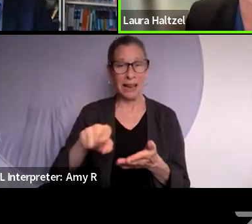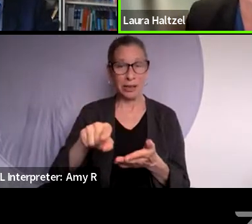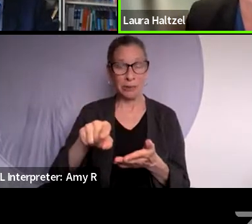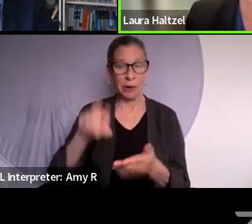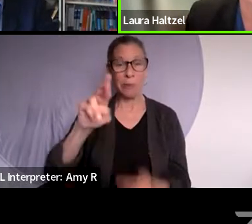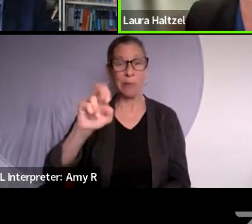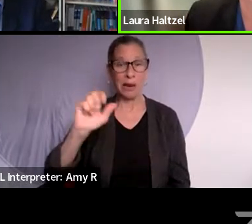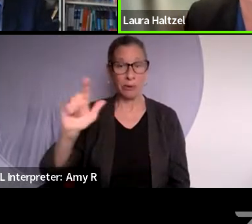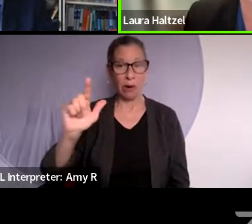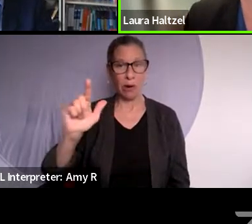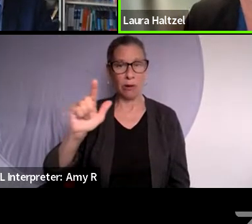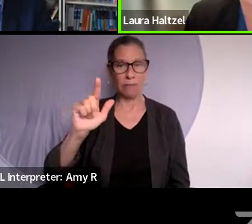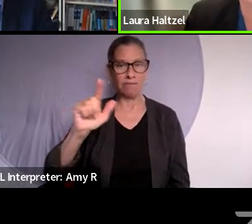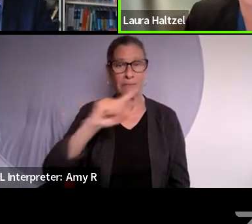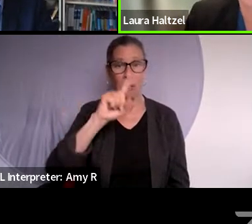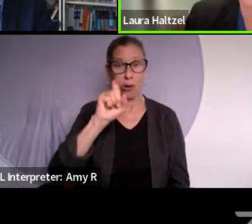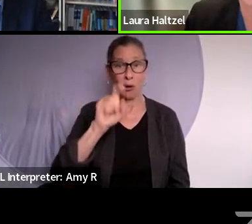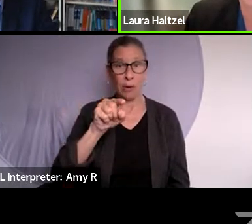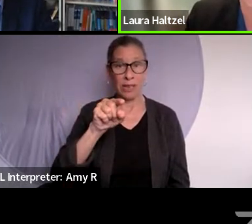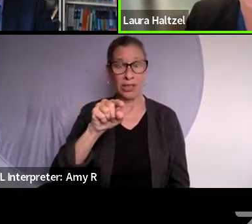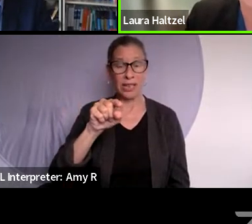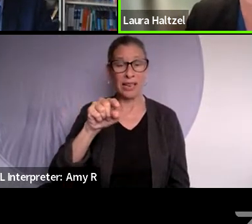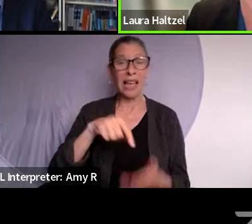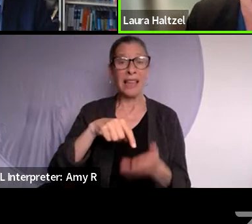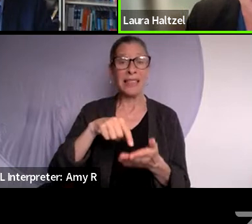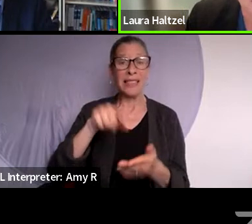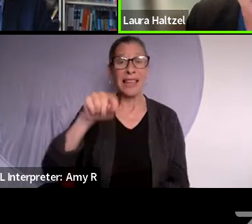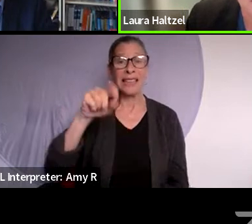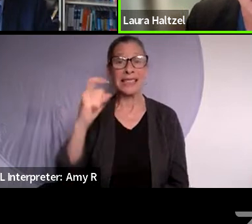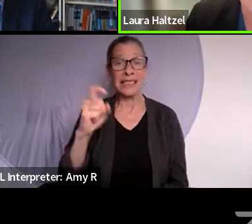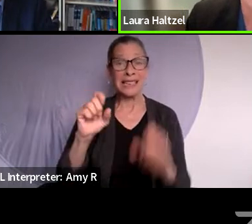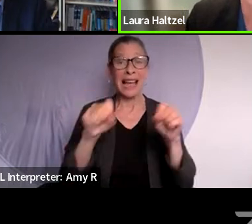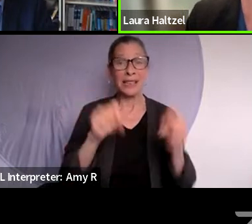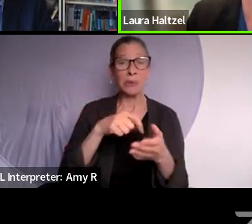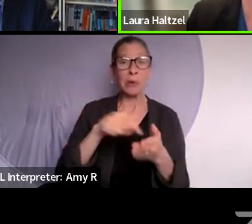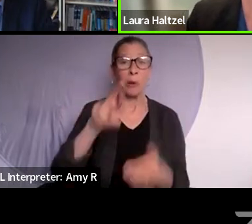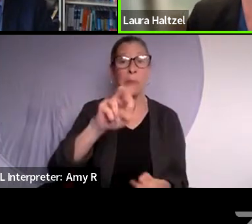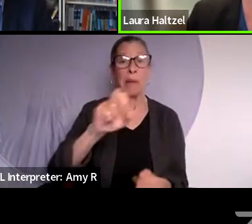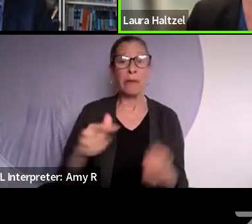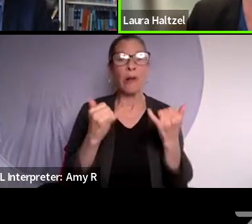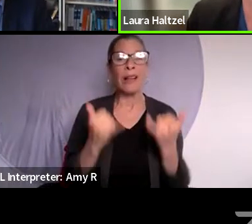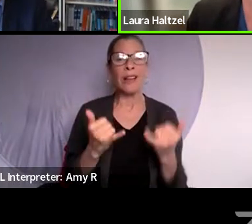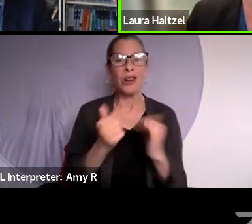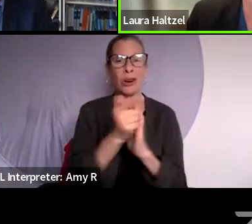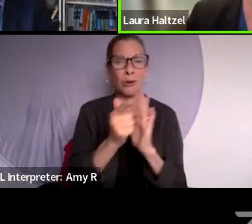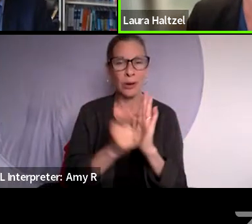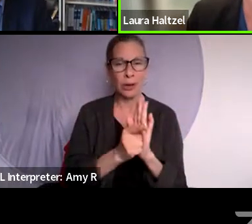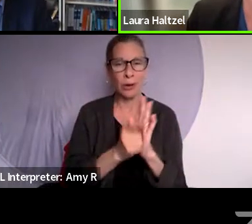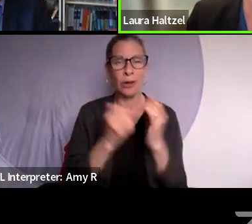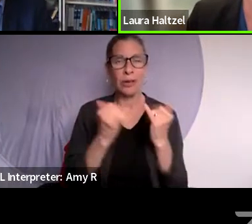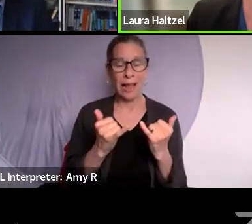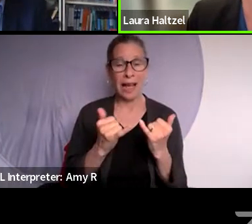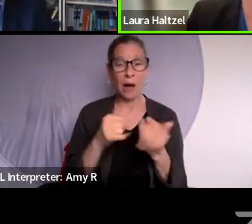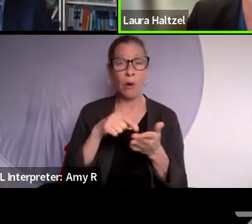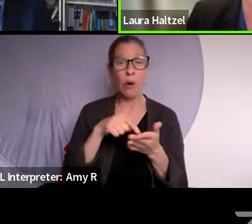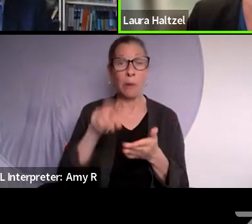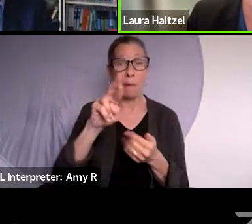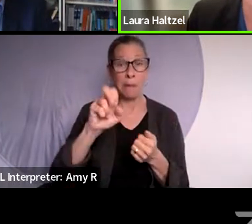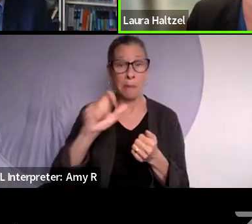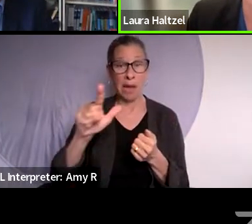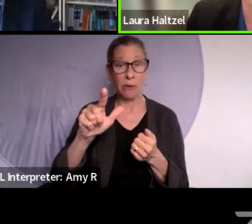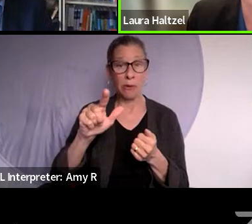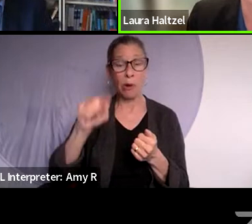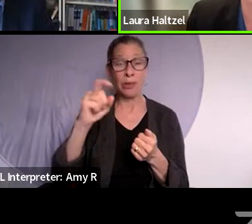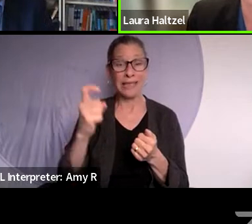question is, that's taxable payroll under current law. So the payroll tax